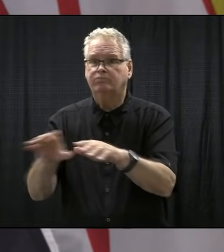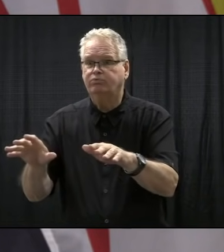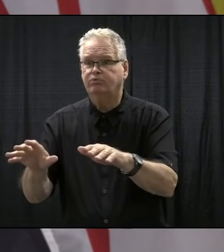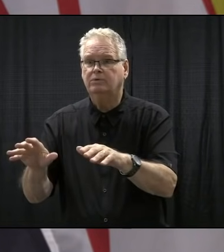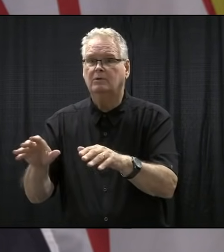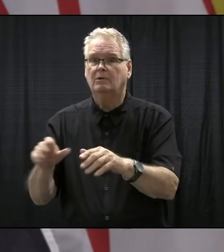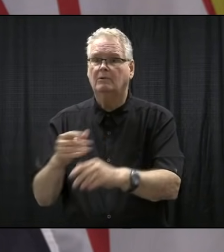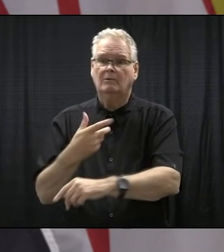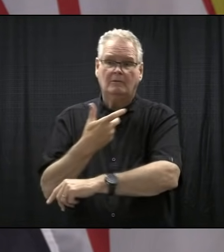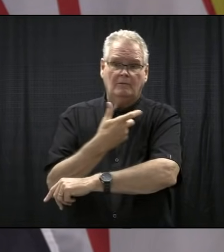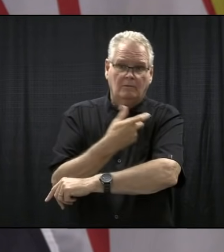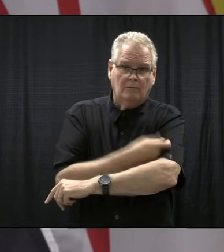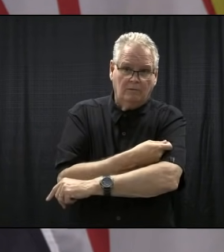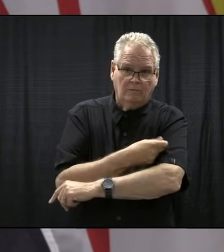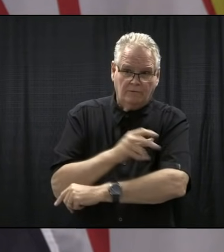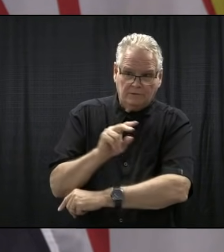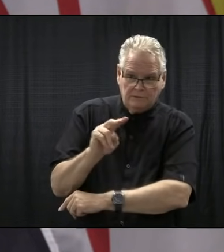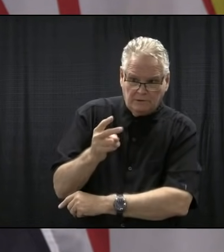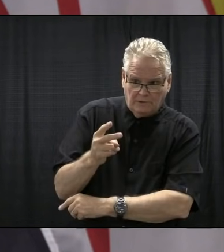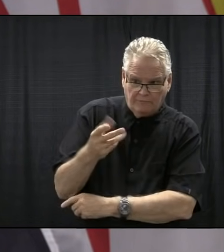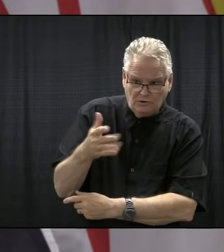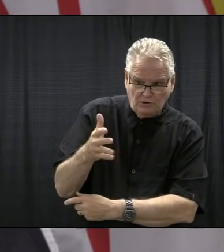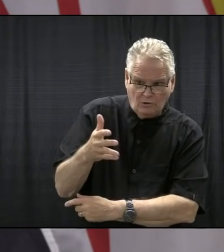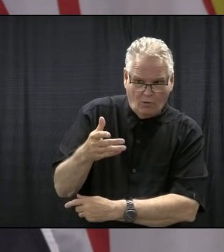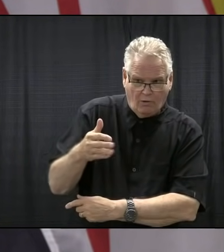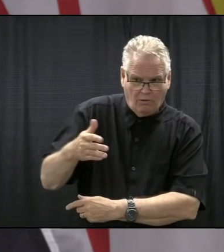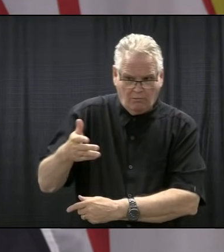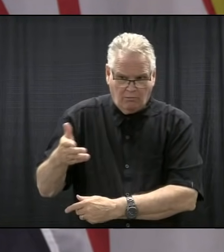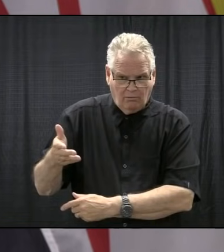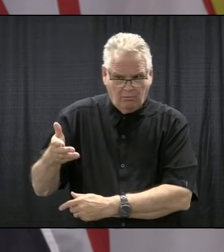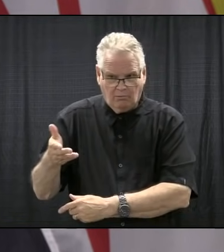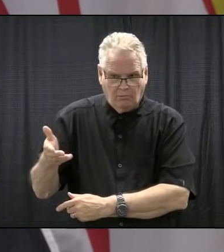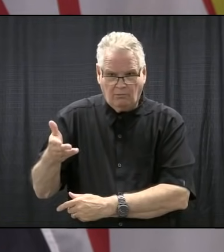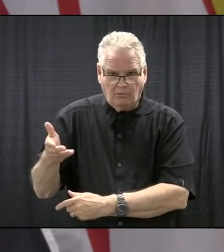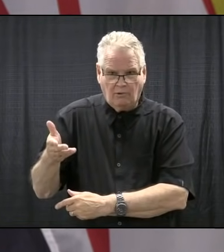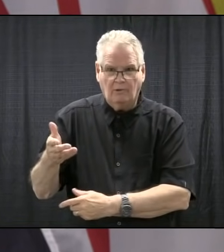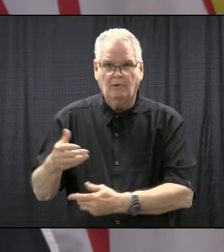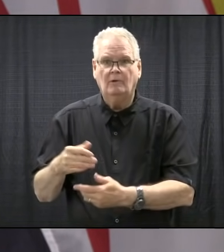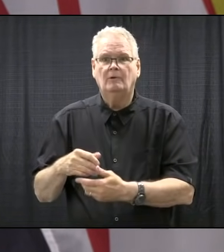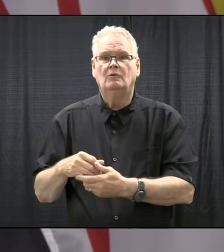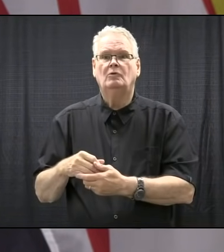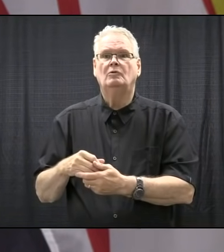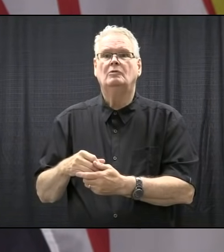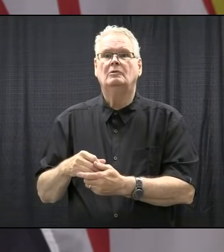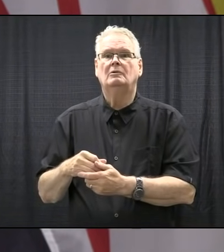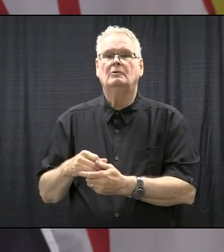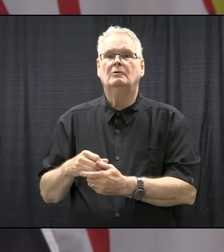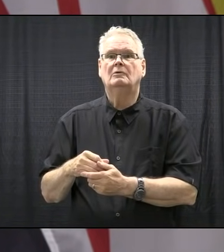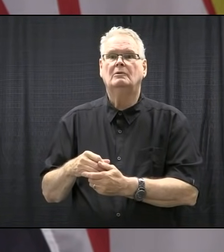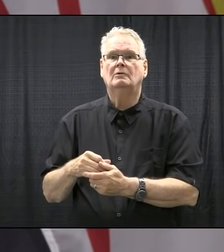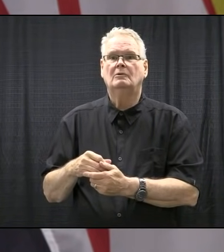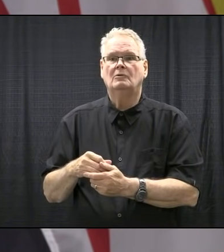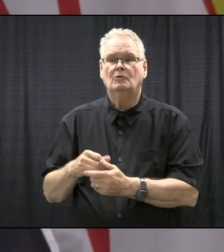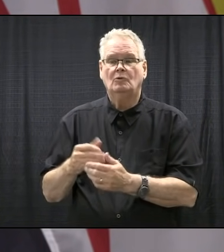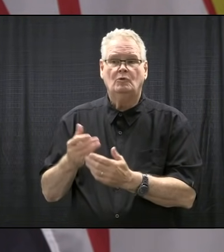increasing spread, if we were to suddenly see a variant that had vaccine escape, so was not